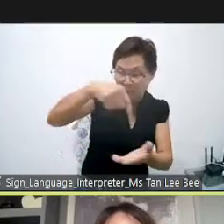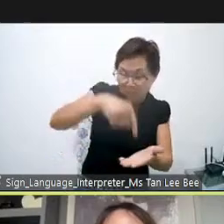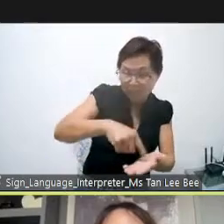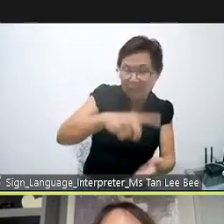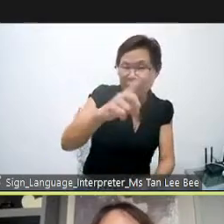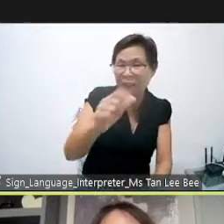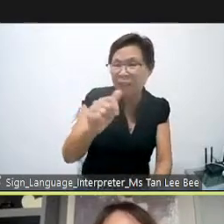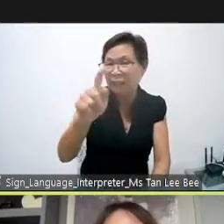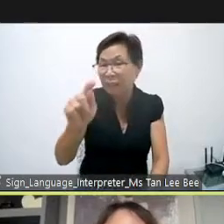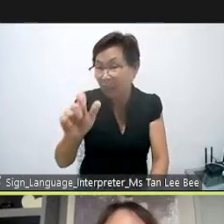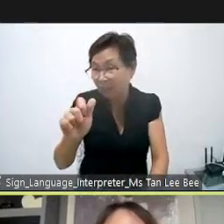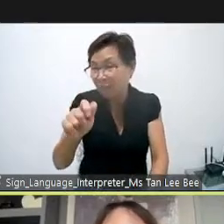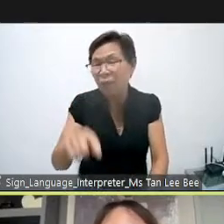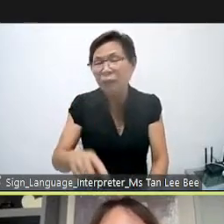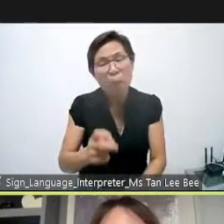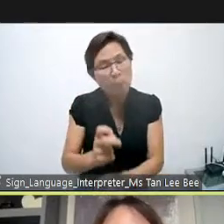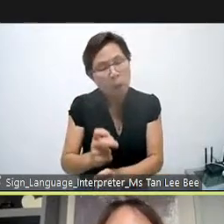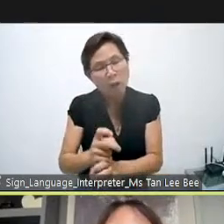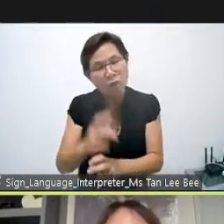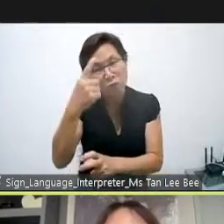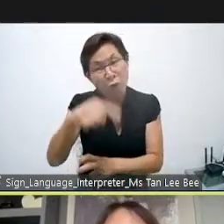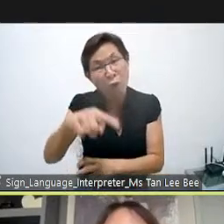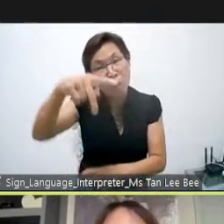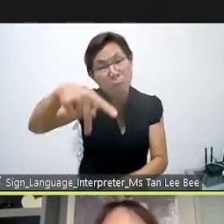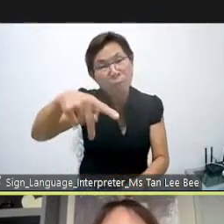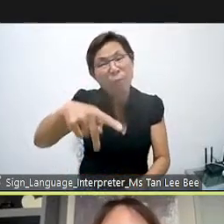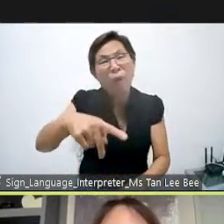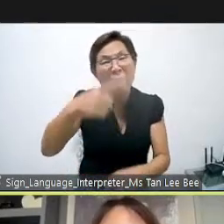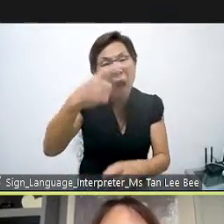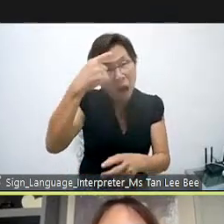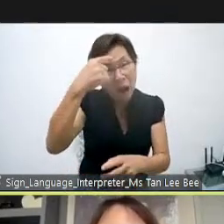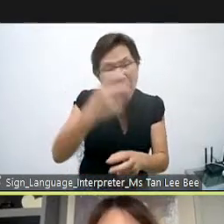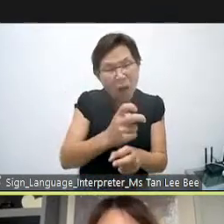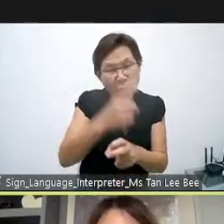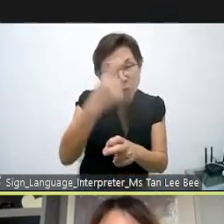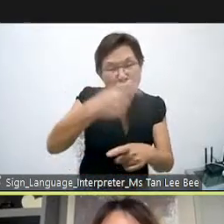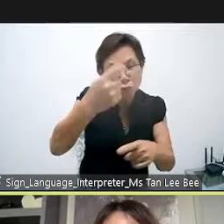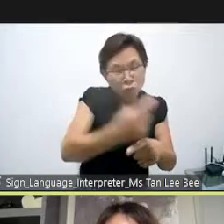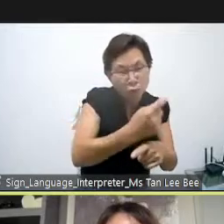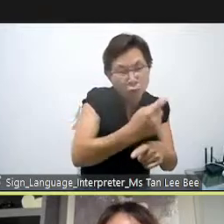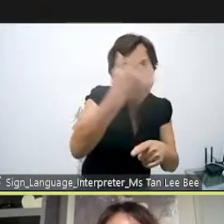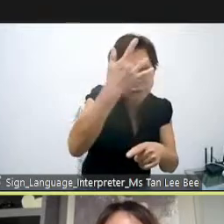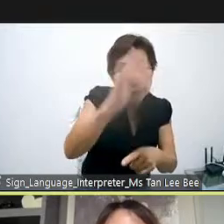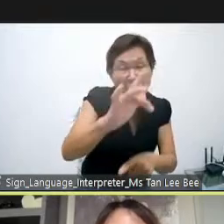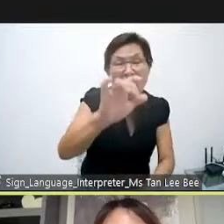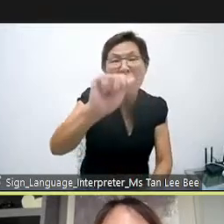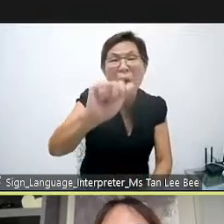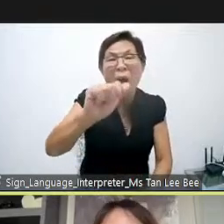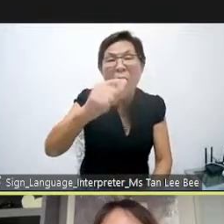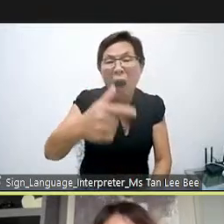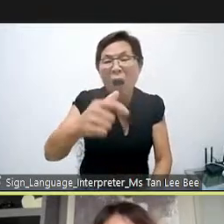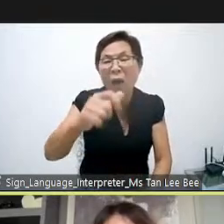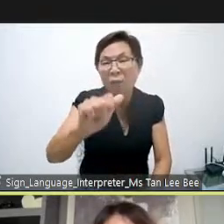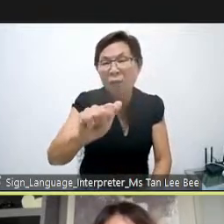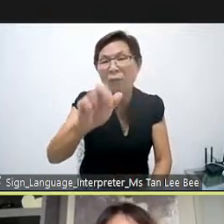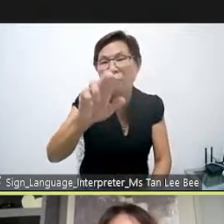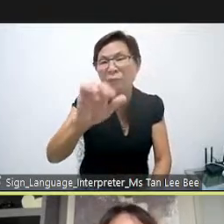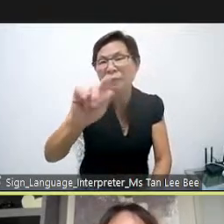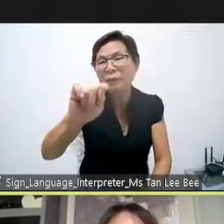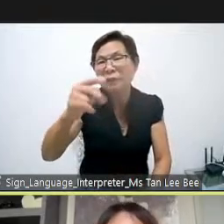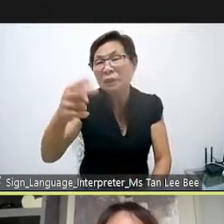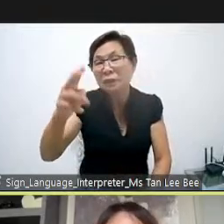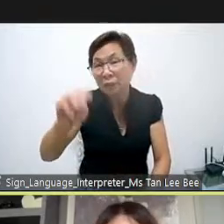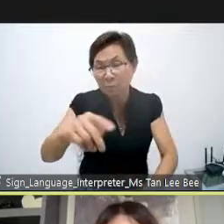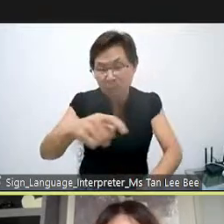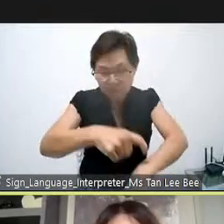So it's quite hard for them to training the smart algorithm in the shortest time.